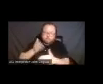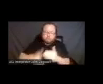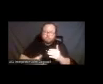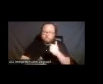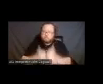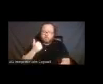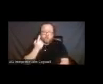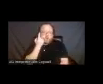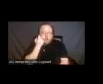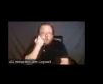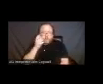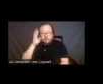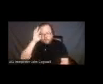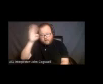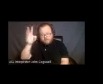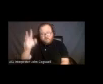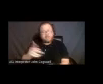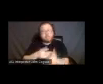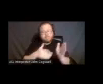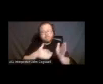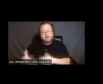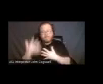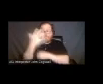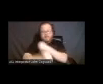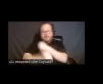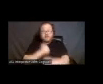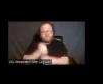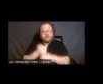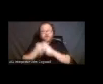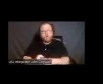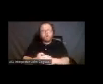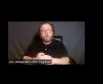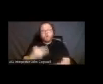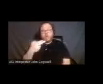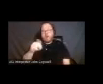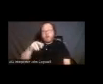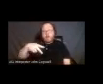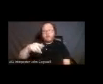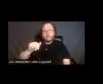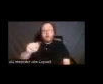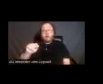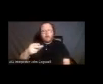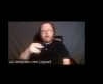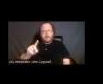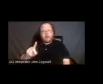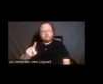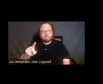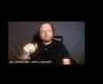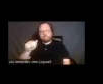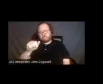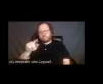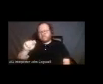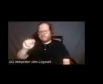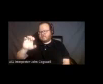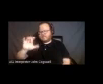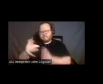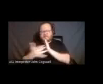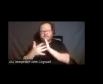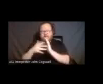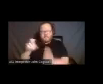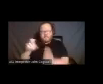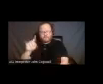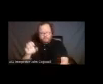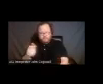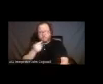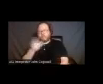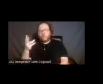recent innovation plan. It was a 5-year plan called Help at Hand, formerly known as the Tech Suite. This was a multi-county partnership plan